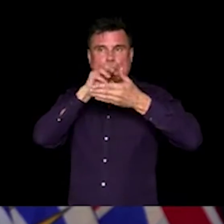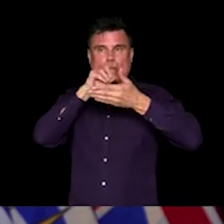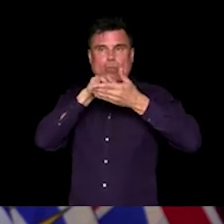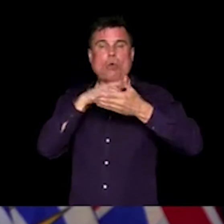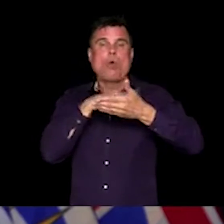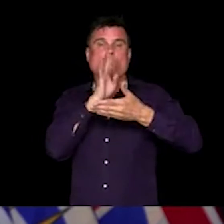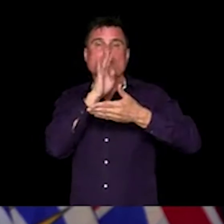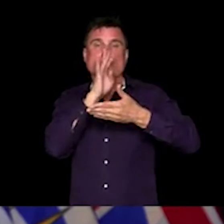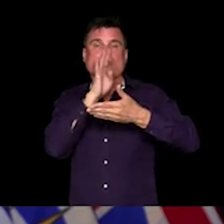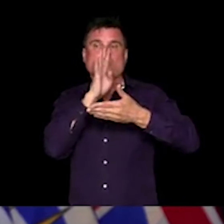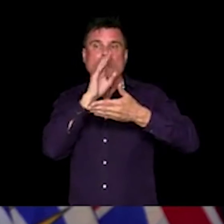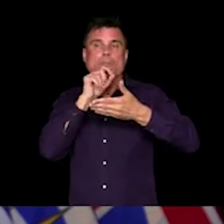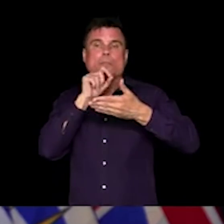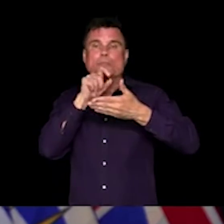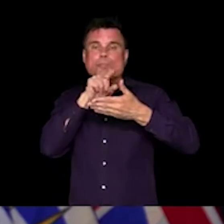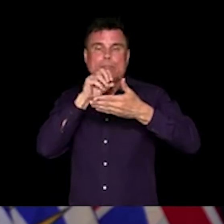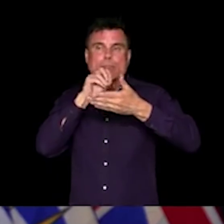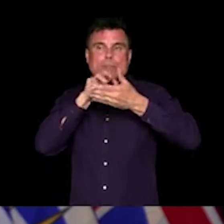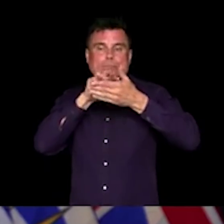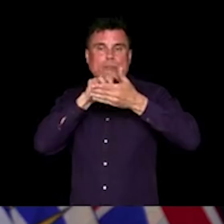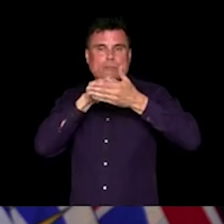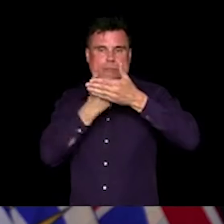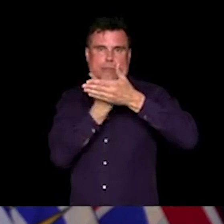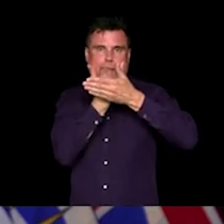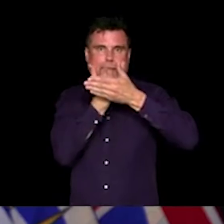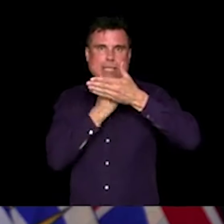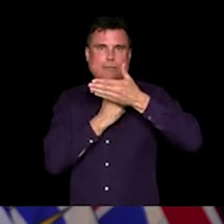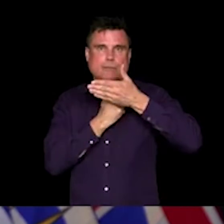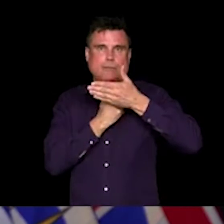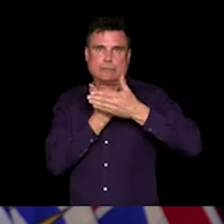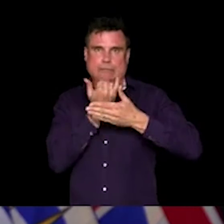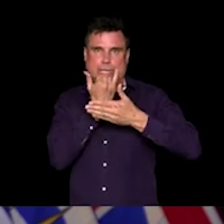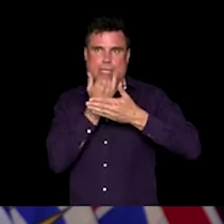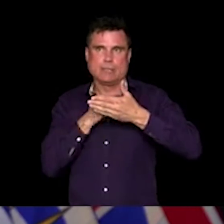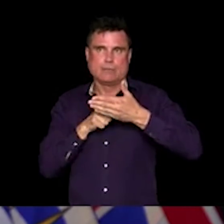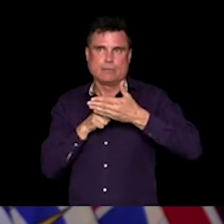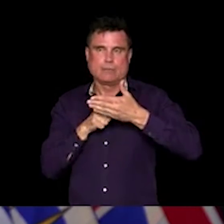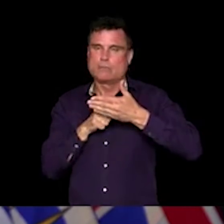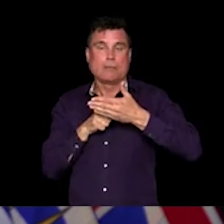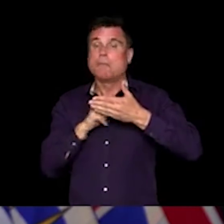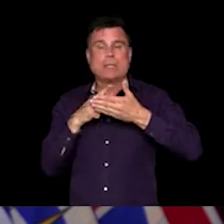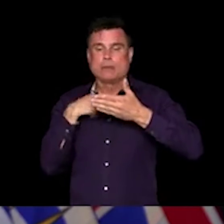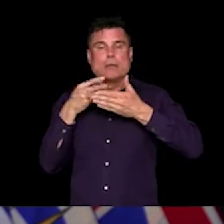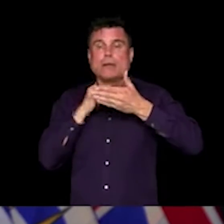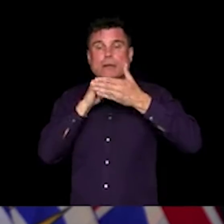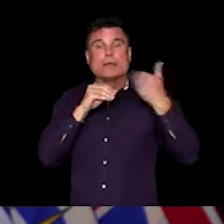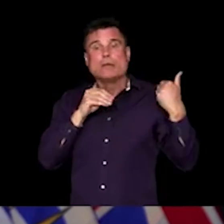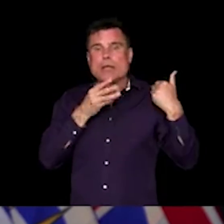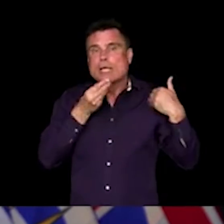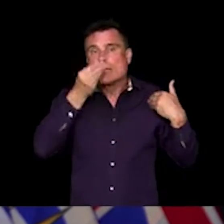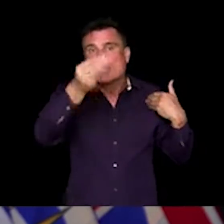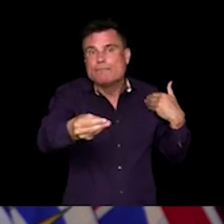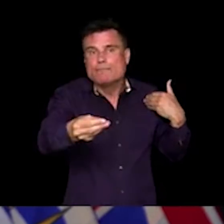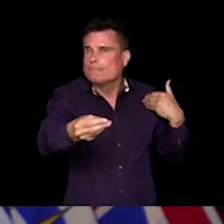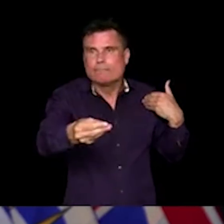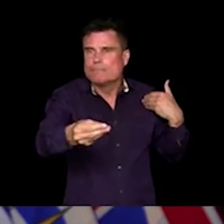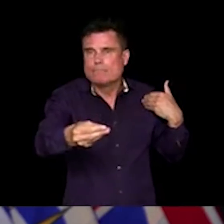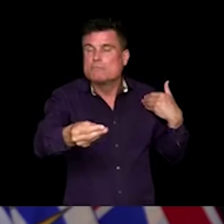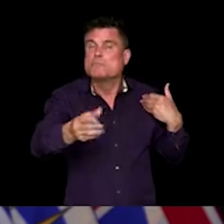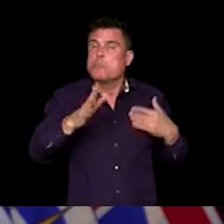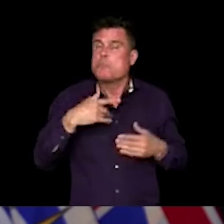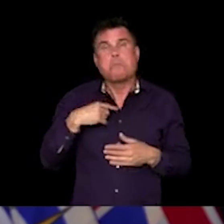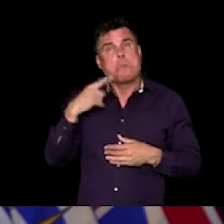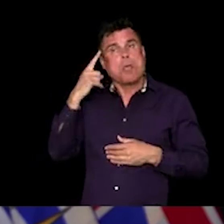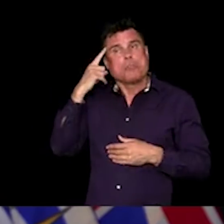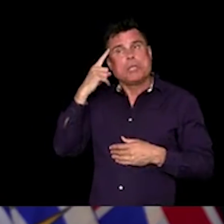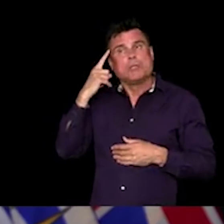a mask if we are either sick and having to go out to get medical care, or in those situations where we might be in